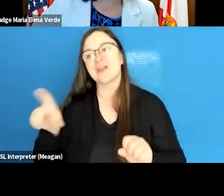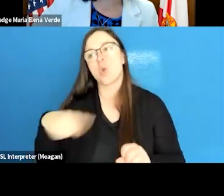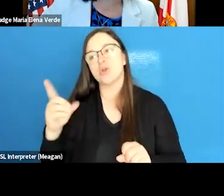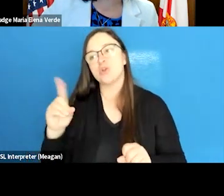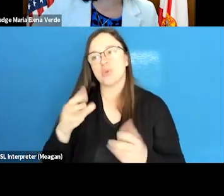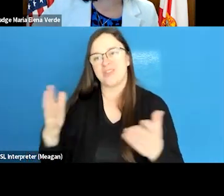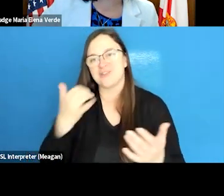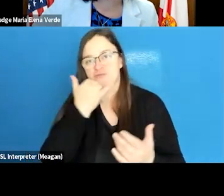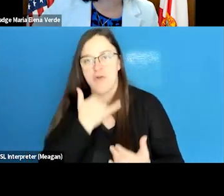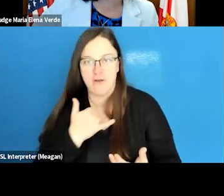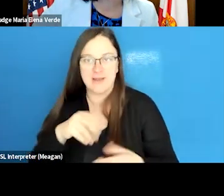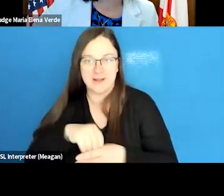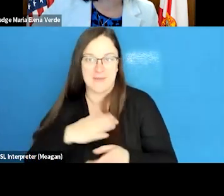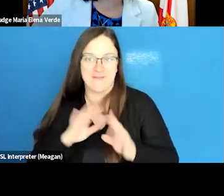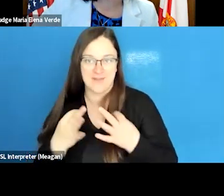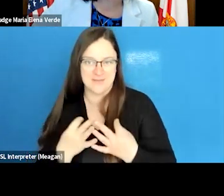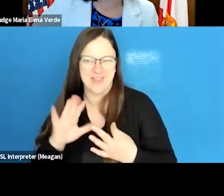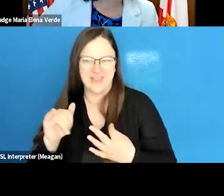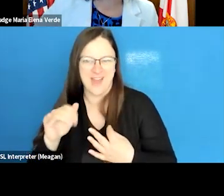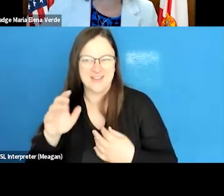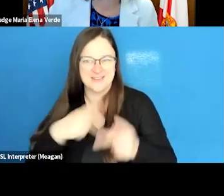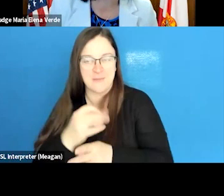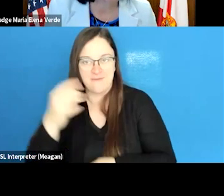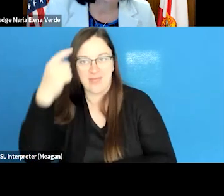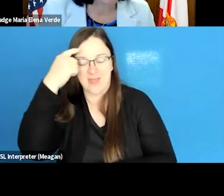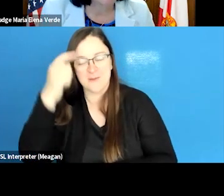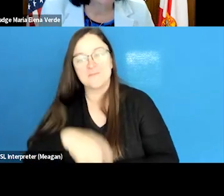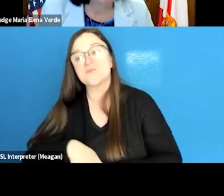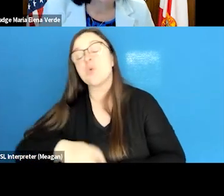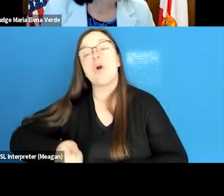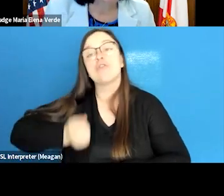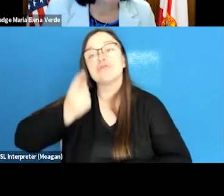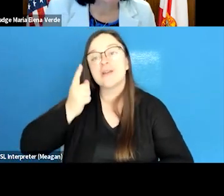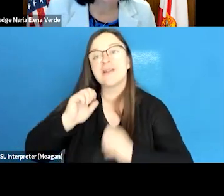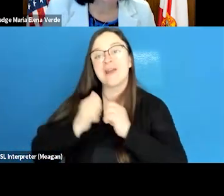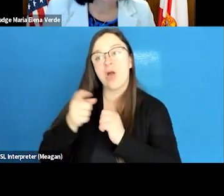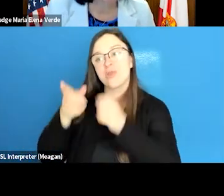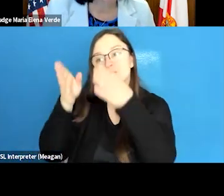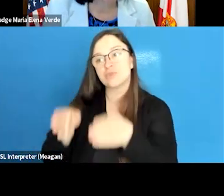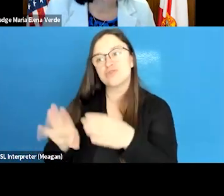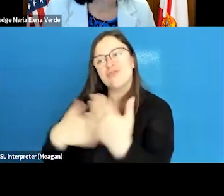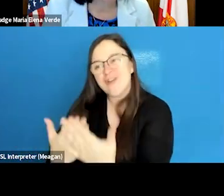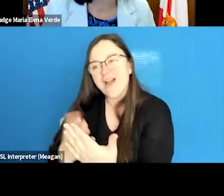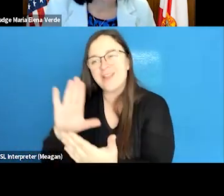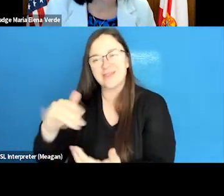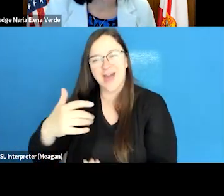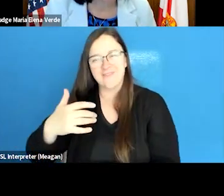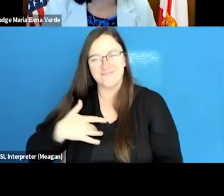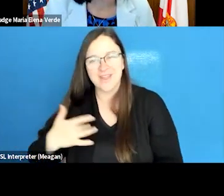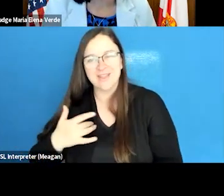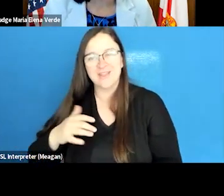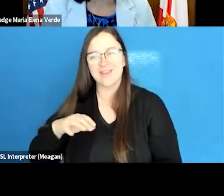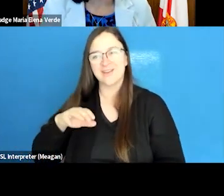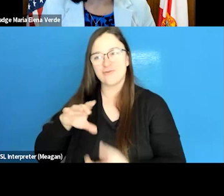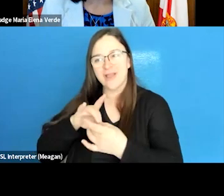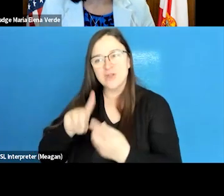incorrect. And so understanding how a person got to that conclusion about their